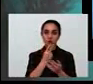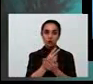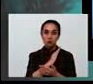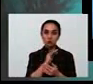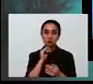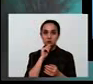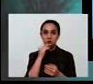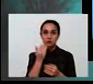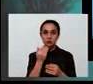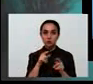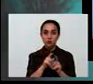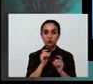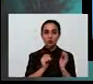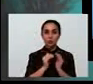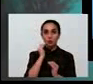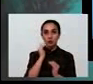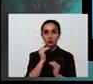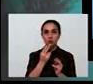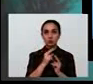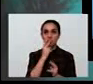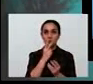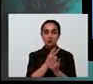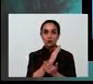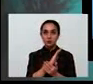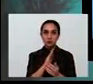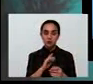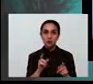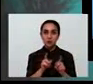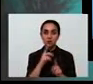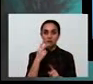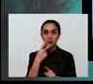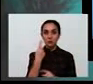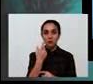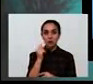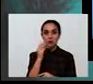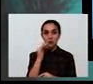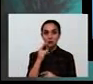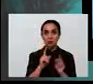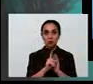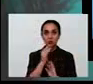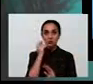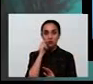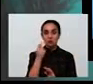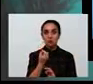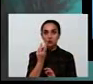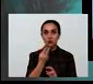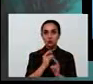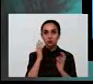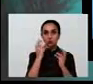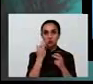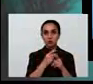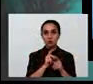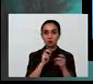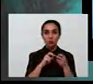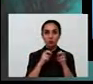o'sha iqtisodning yuqori bo'lishiga qaramasdan 21-asr boshlariga kelib Xitoy bir qator jiddiy,